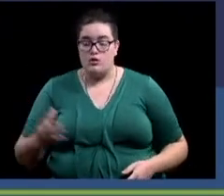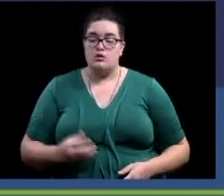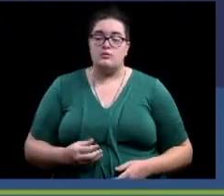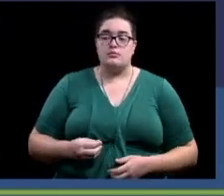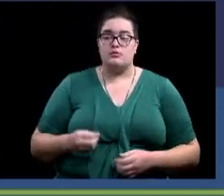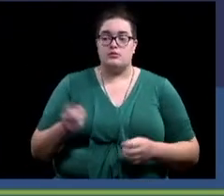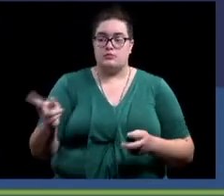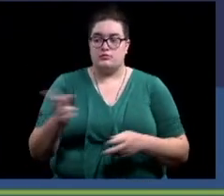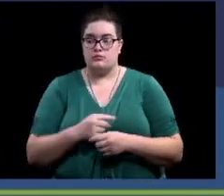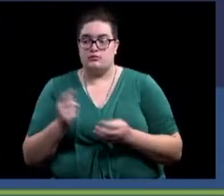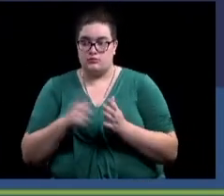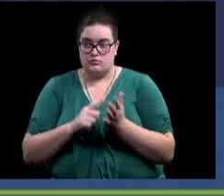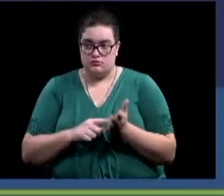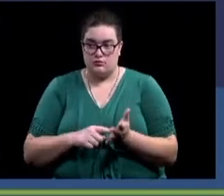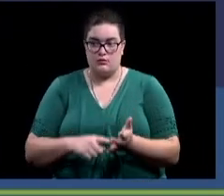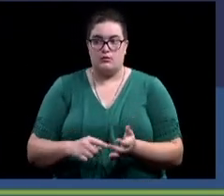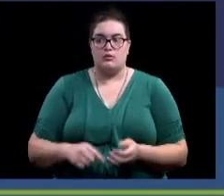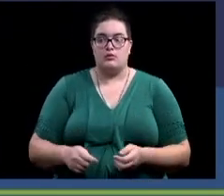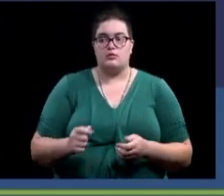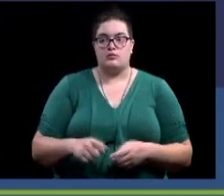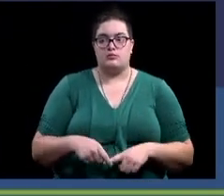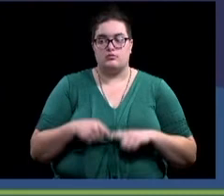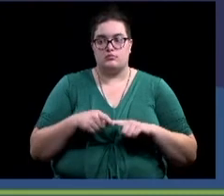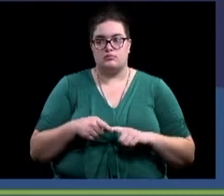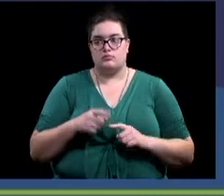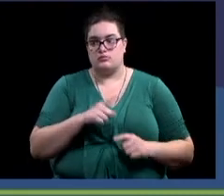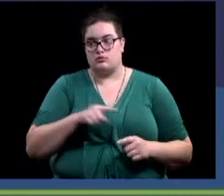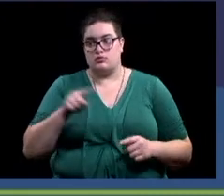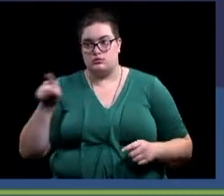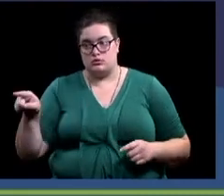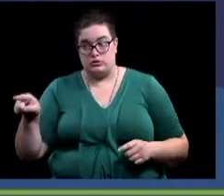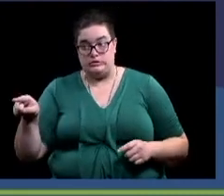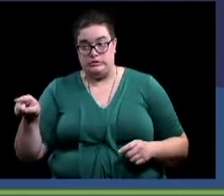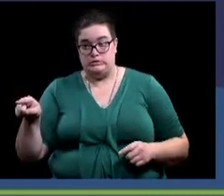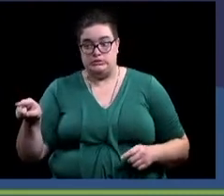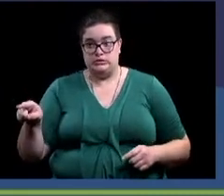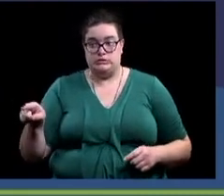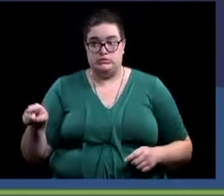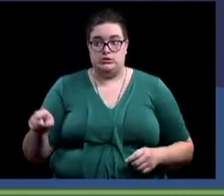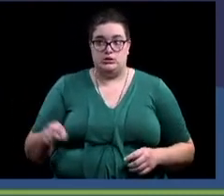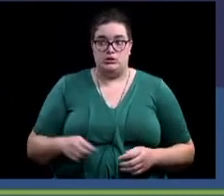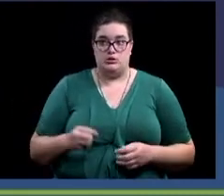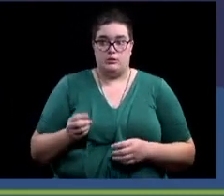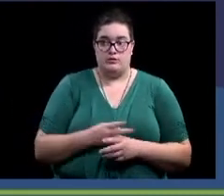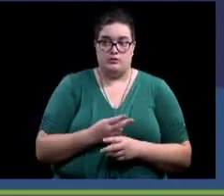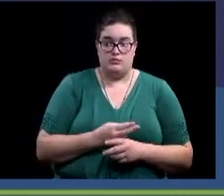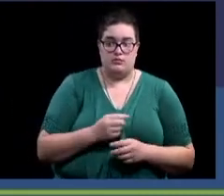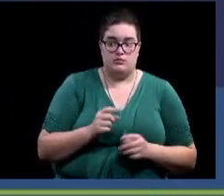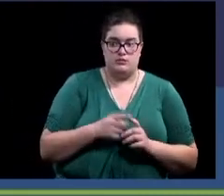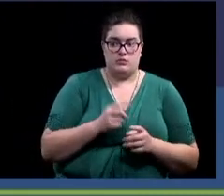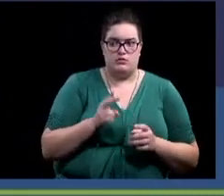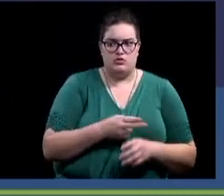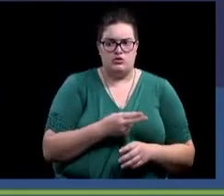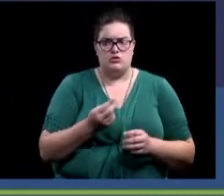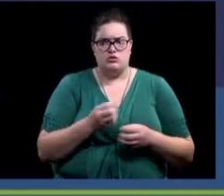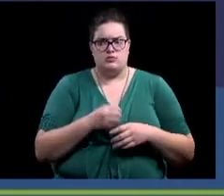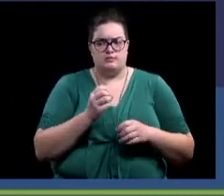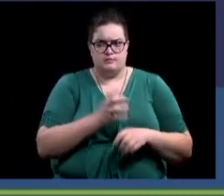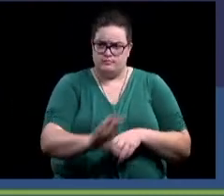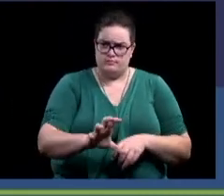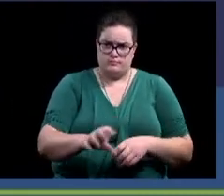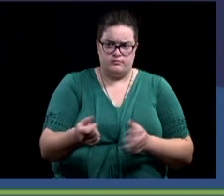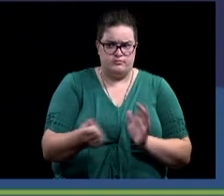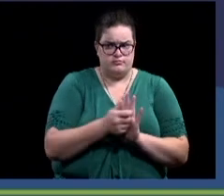about excessive or unnecessary force, an allegation of criminal conduct, racial profiling, death or serious injury of a civilian